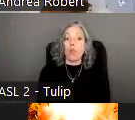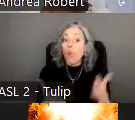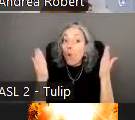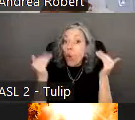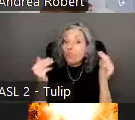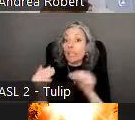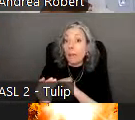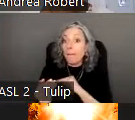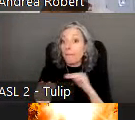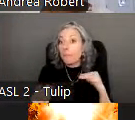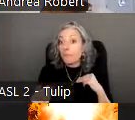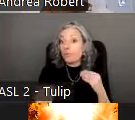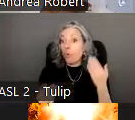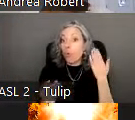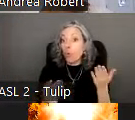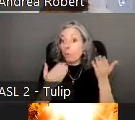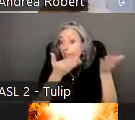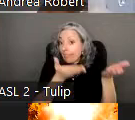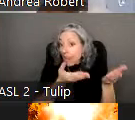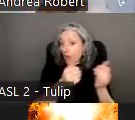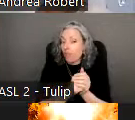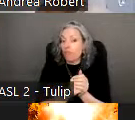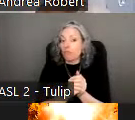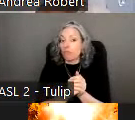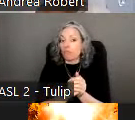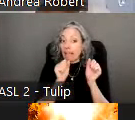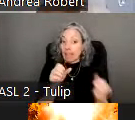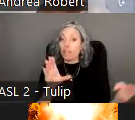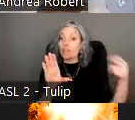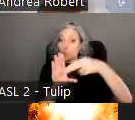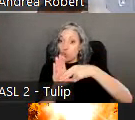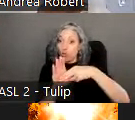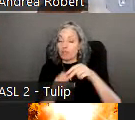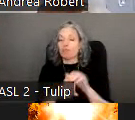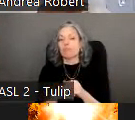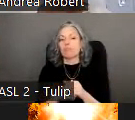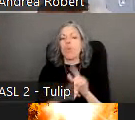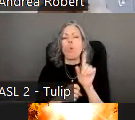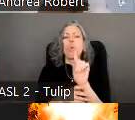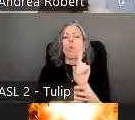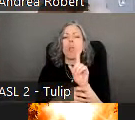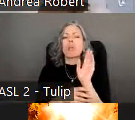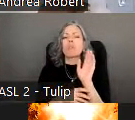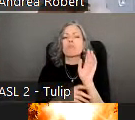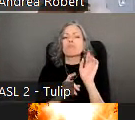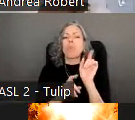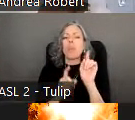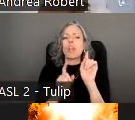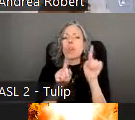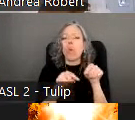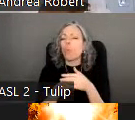members from the committee will be, planning to join as well. Where is it going to be, by the way, Susan?